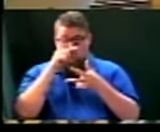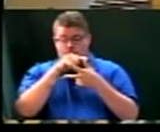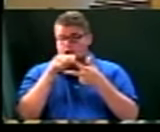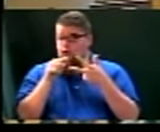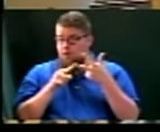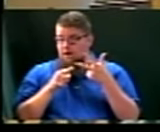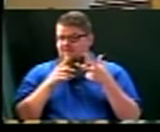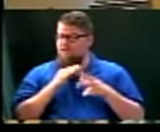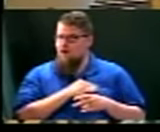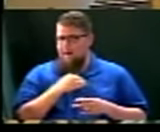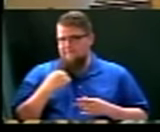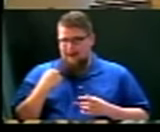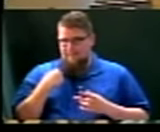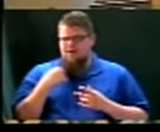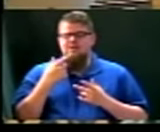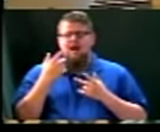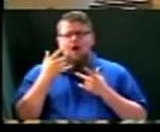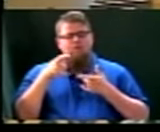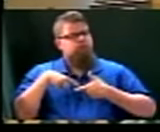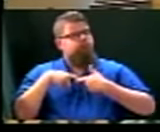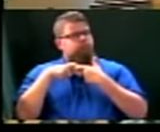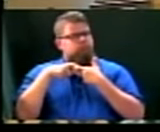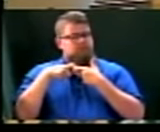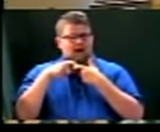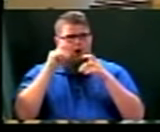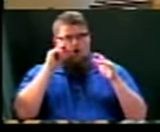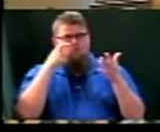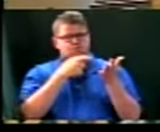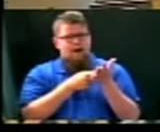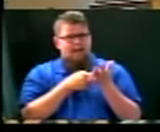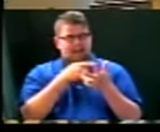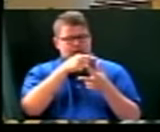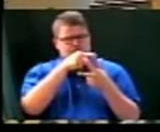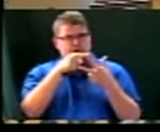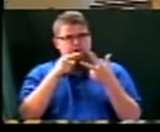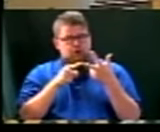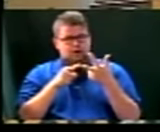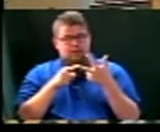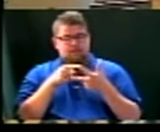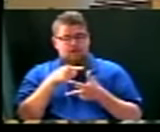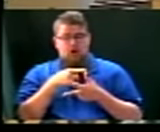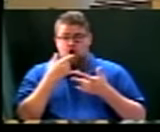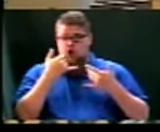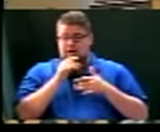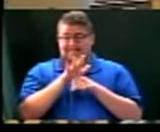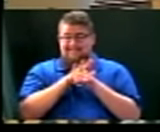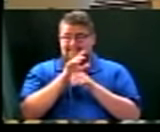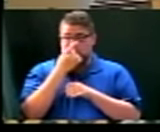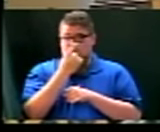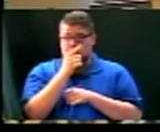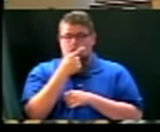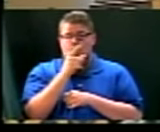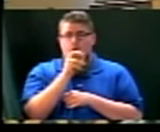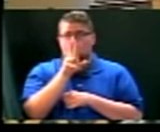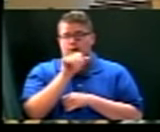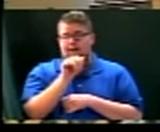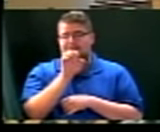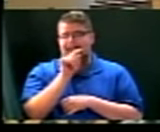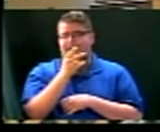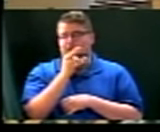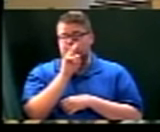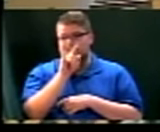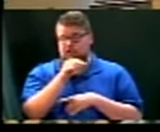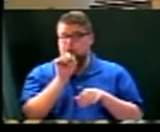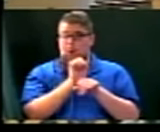members, and I just wanted to take a moment to recognize them. Our current District 1 board member, Gloria Dethridge, has served